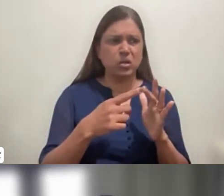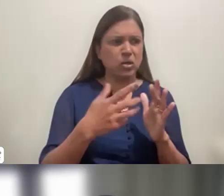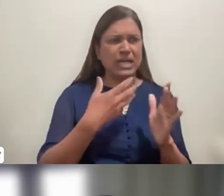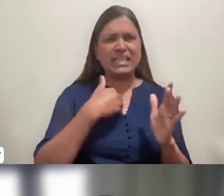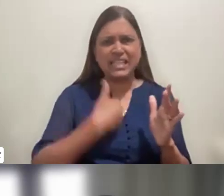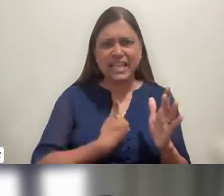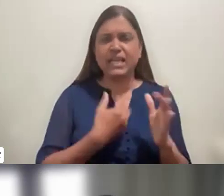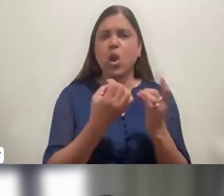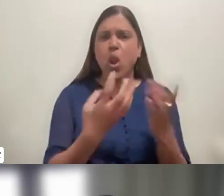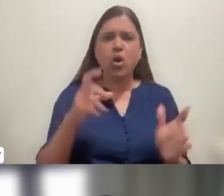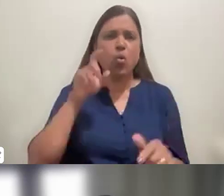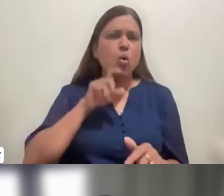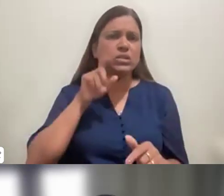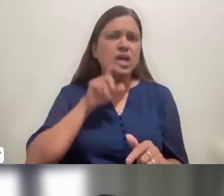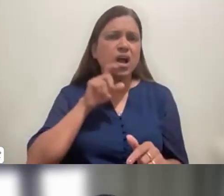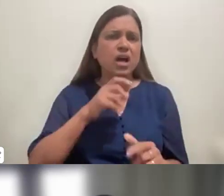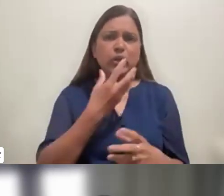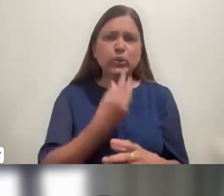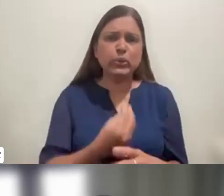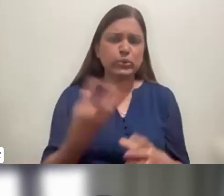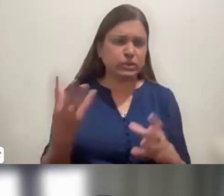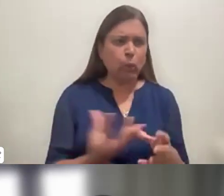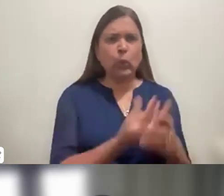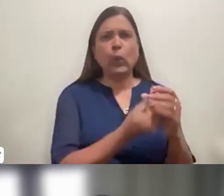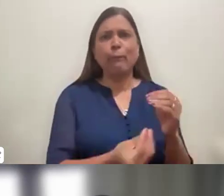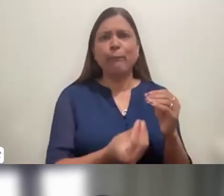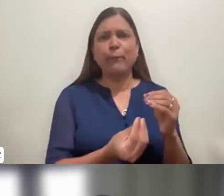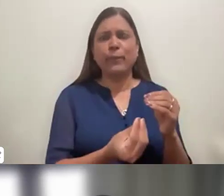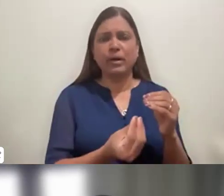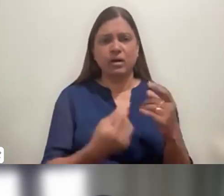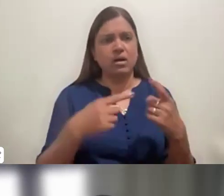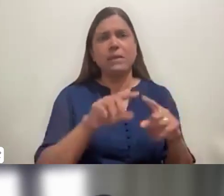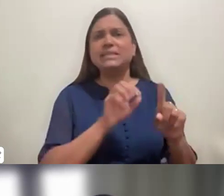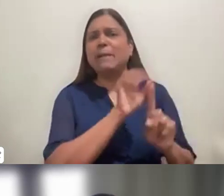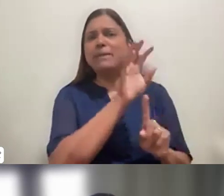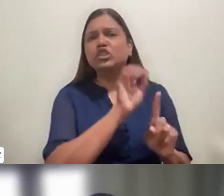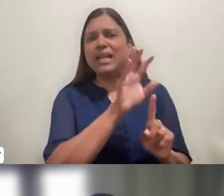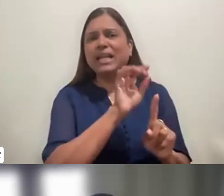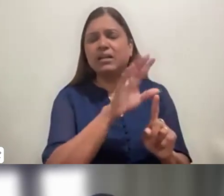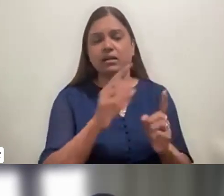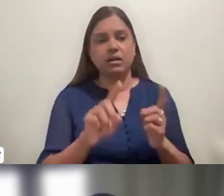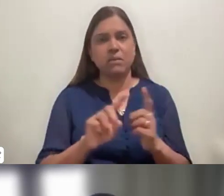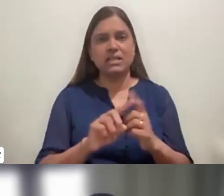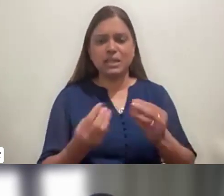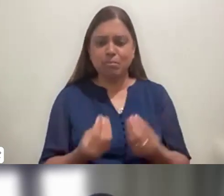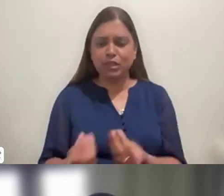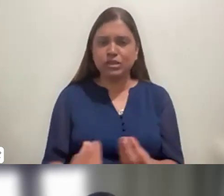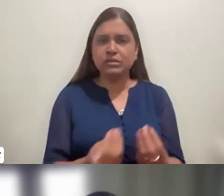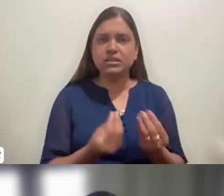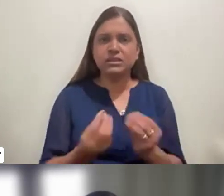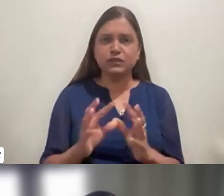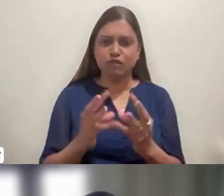and emits a large amount of emissions into the air, as well as a lot of minerals from the earth.